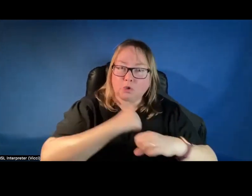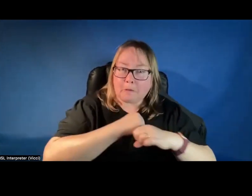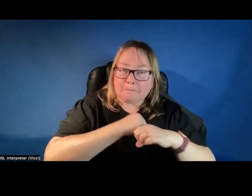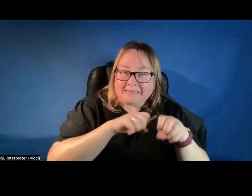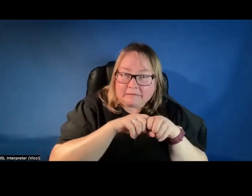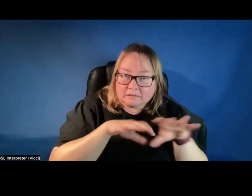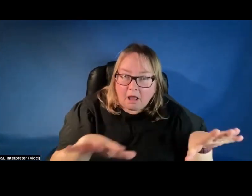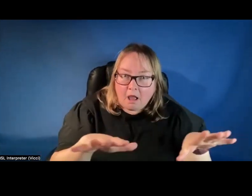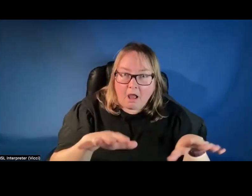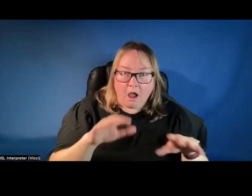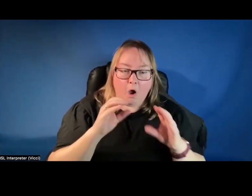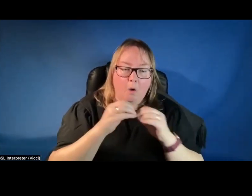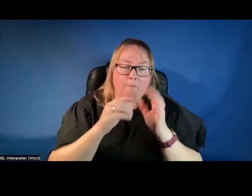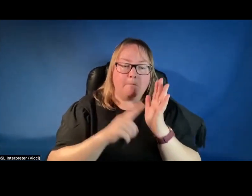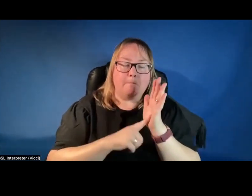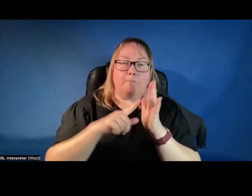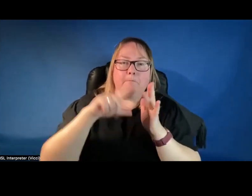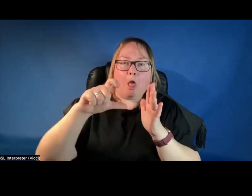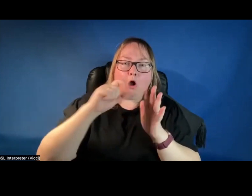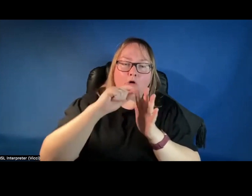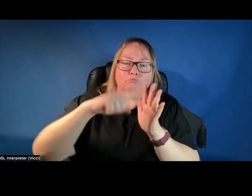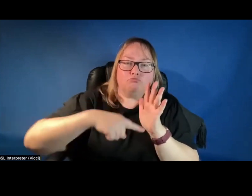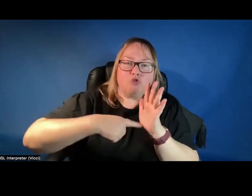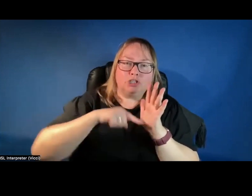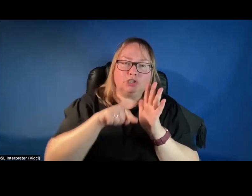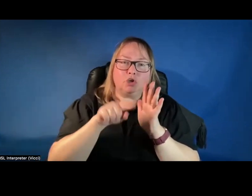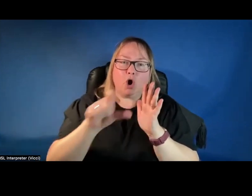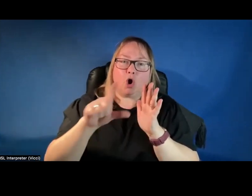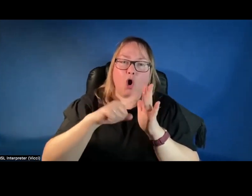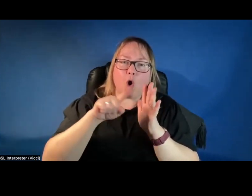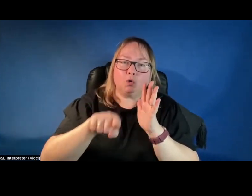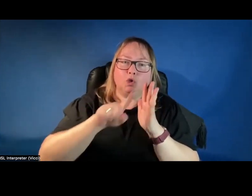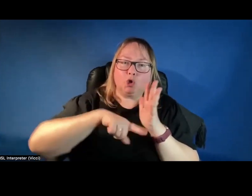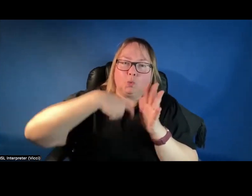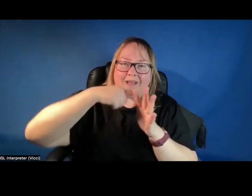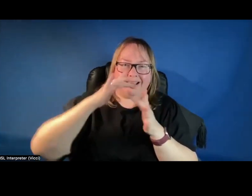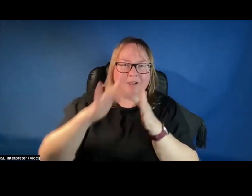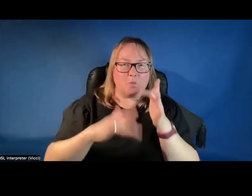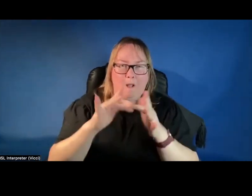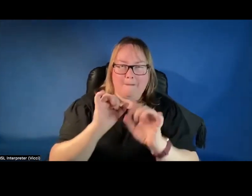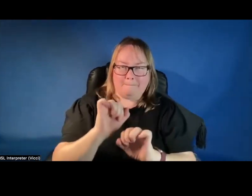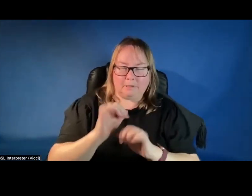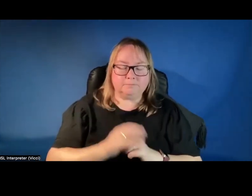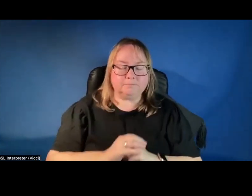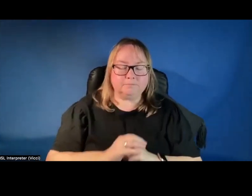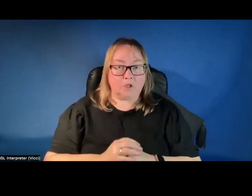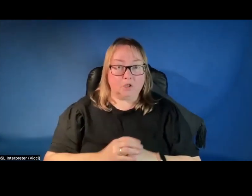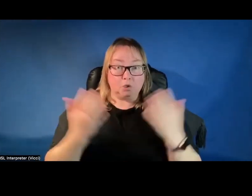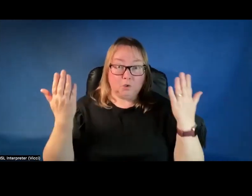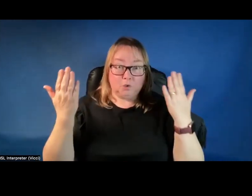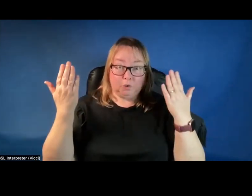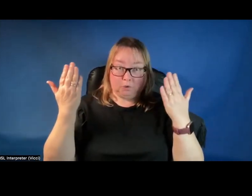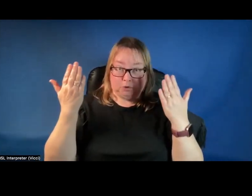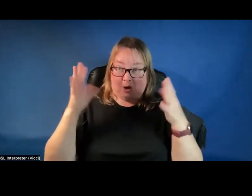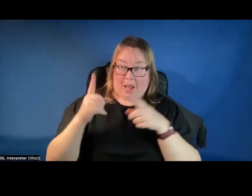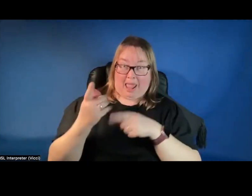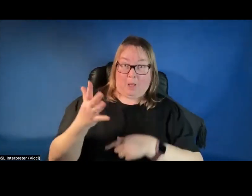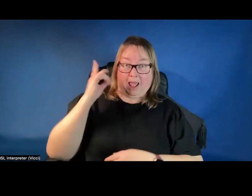our blockprojects.co.uk website. And today we are continuing this theme